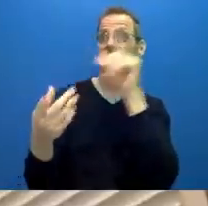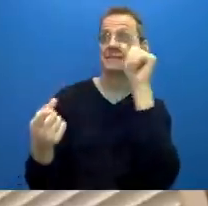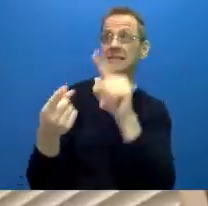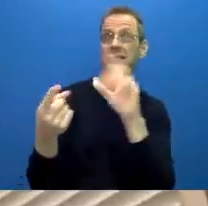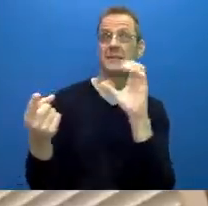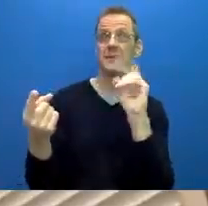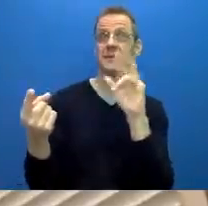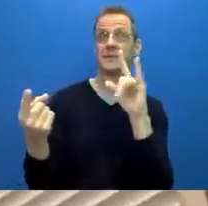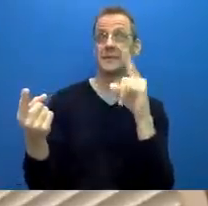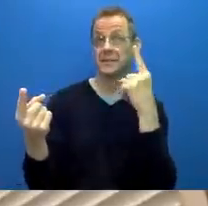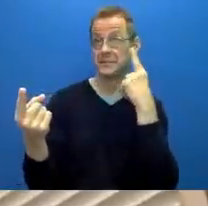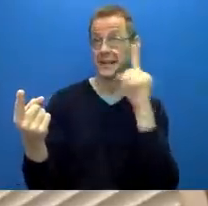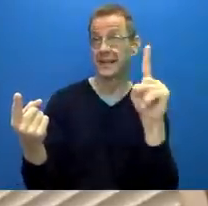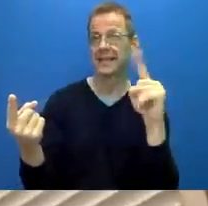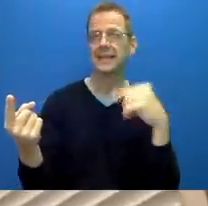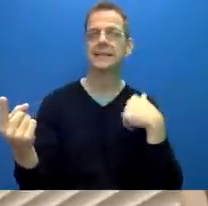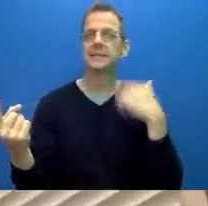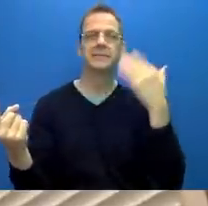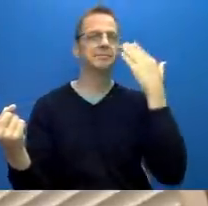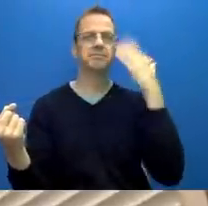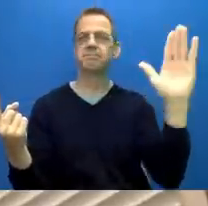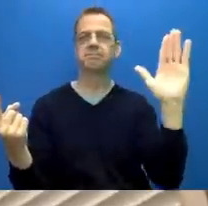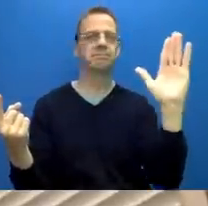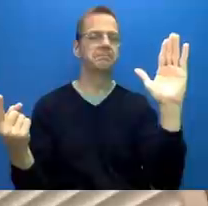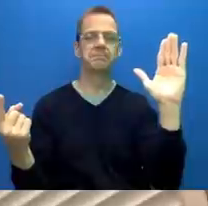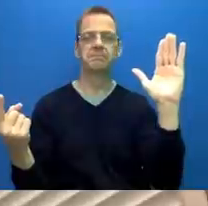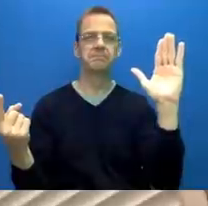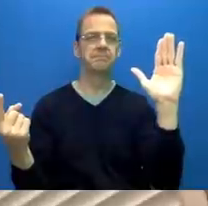many actually follow this restriction.